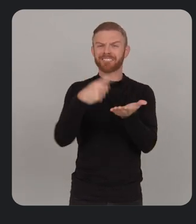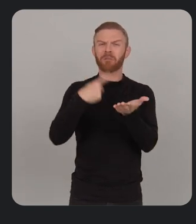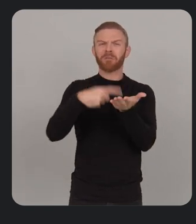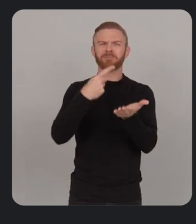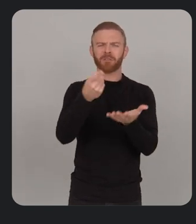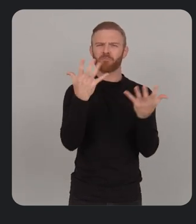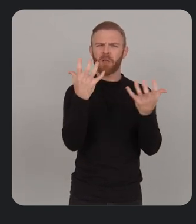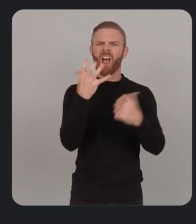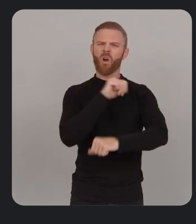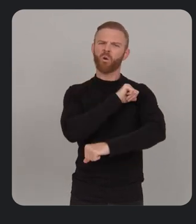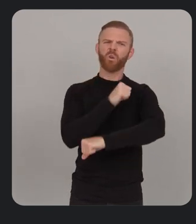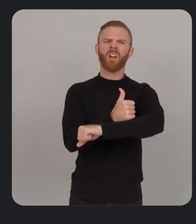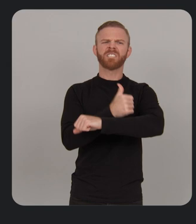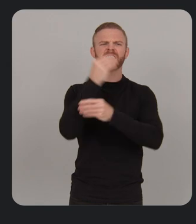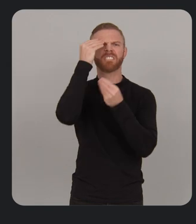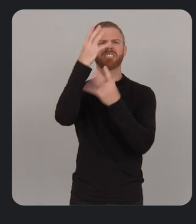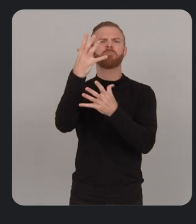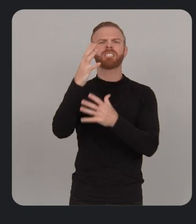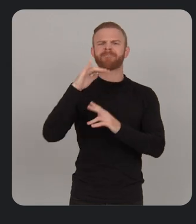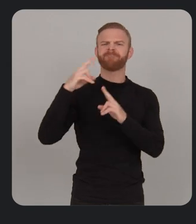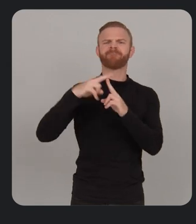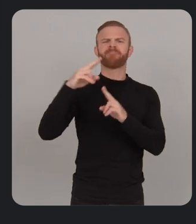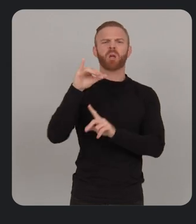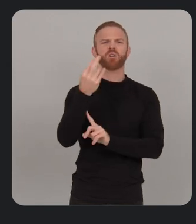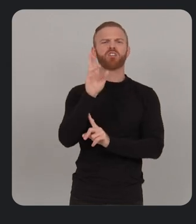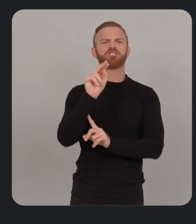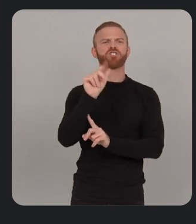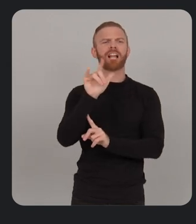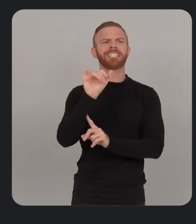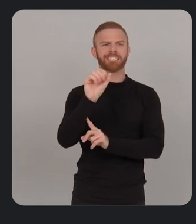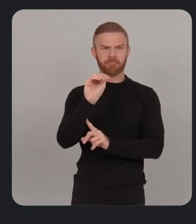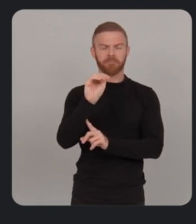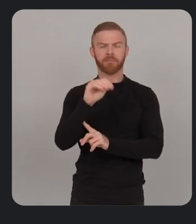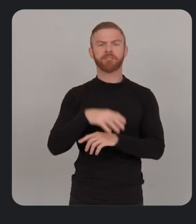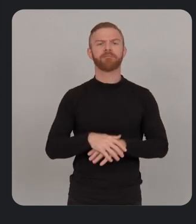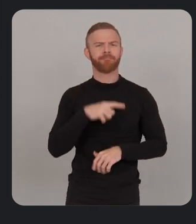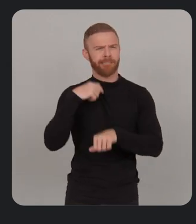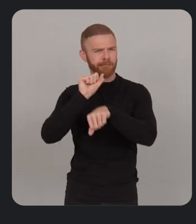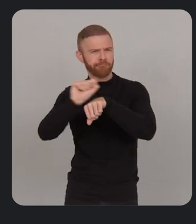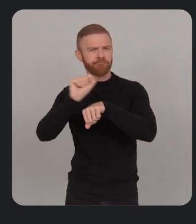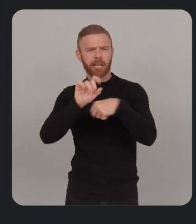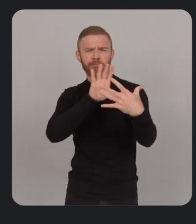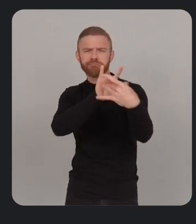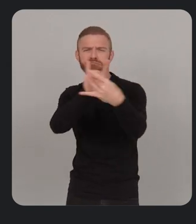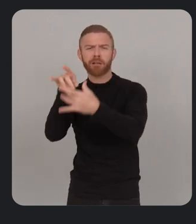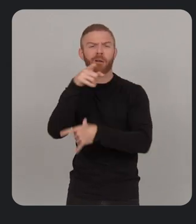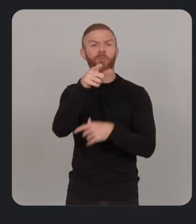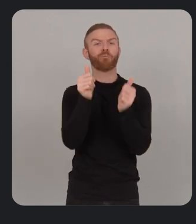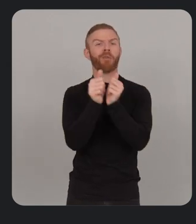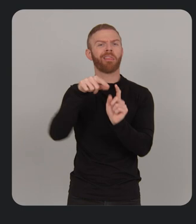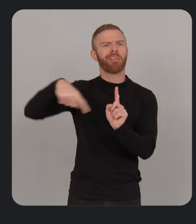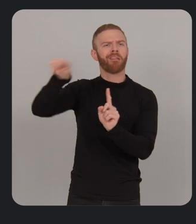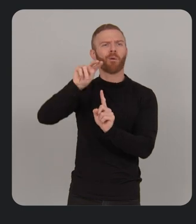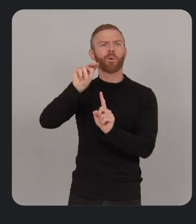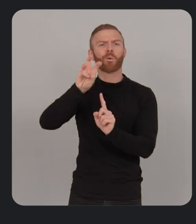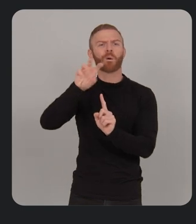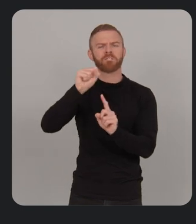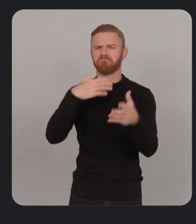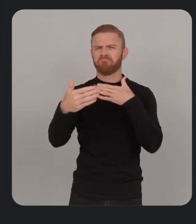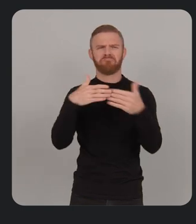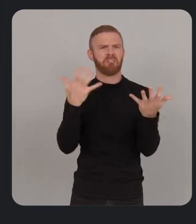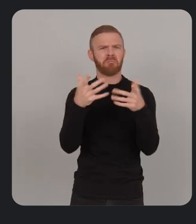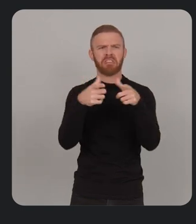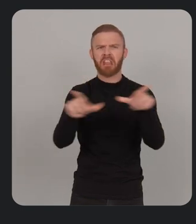authoritative information like high quality journalism we're working to connect you to news no matter what language it was